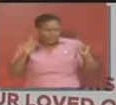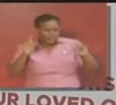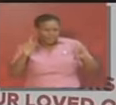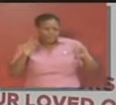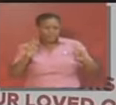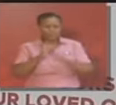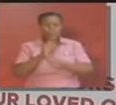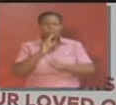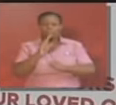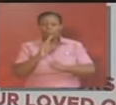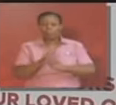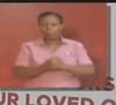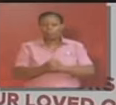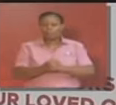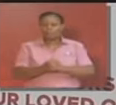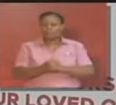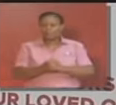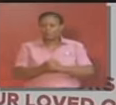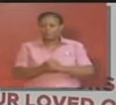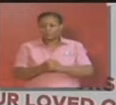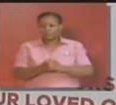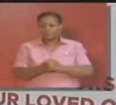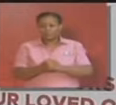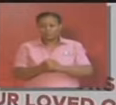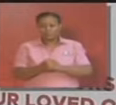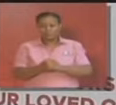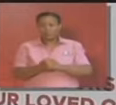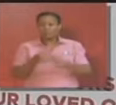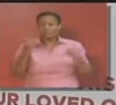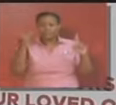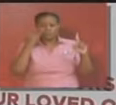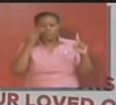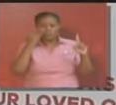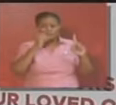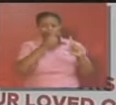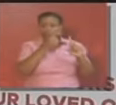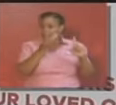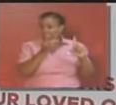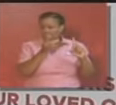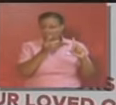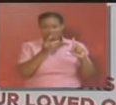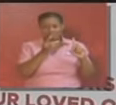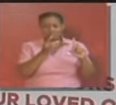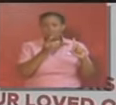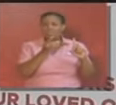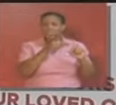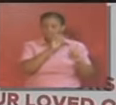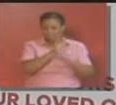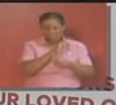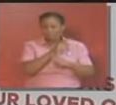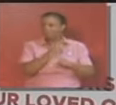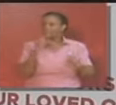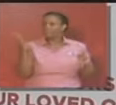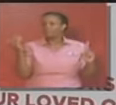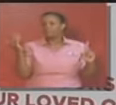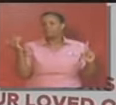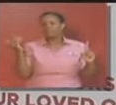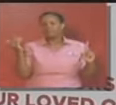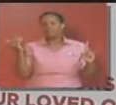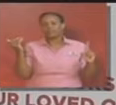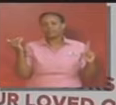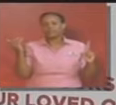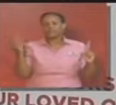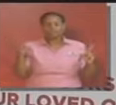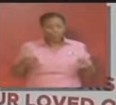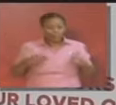that's confirmed and that person was a primary contact, we are now inviting you to come and be swabbed, or we are doing the usual home swabbing where we